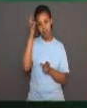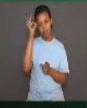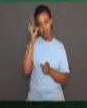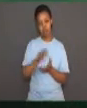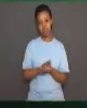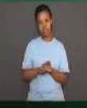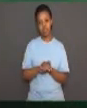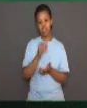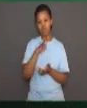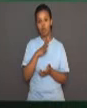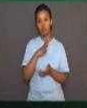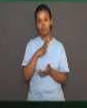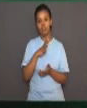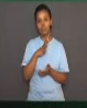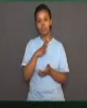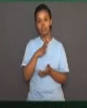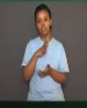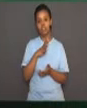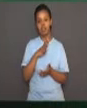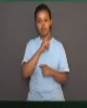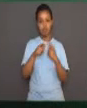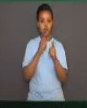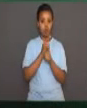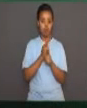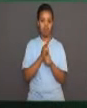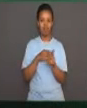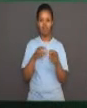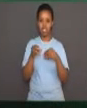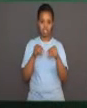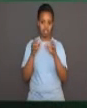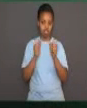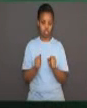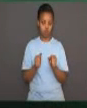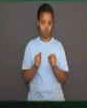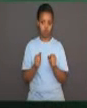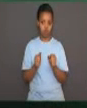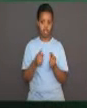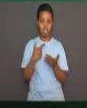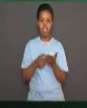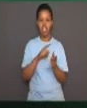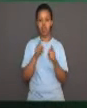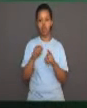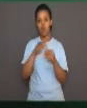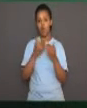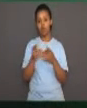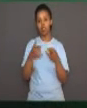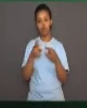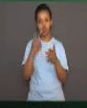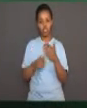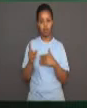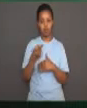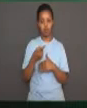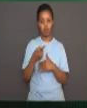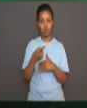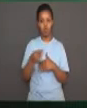Secondly, humans developed global travel. This has enabled people of all